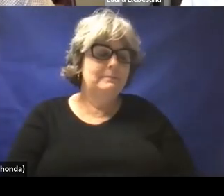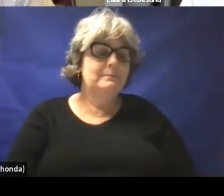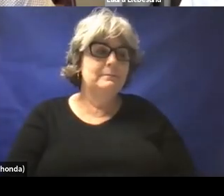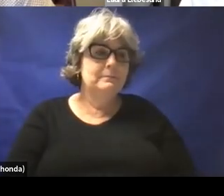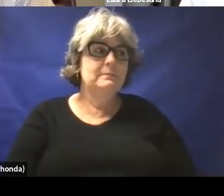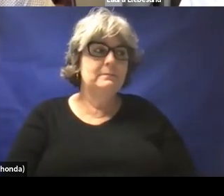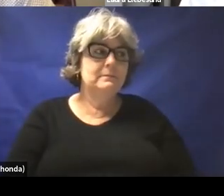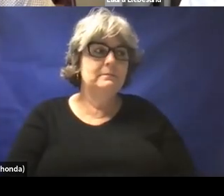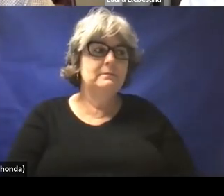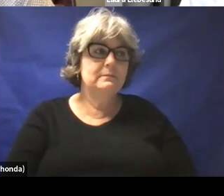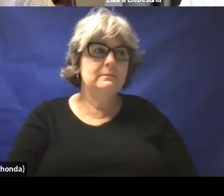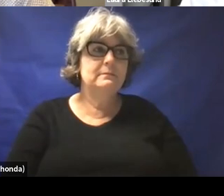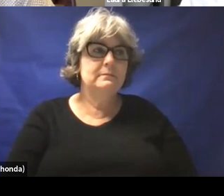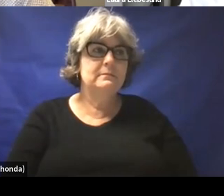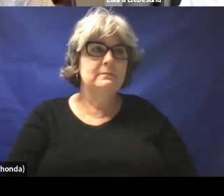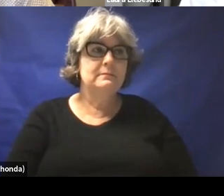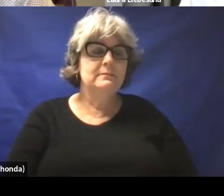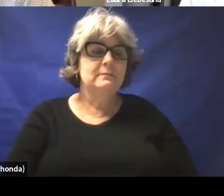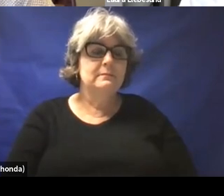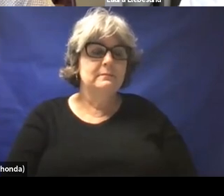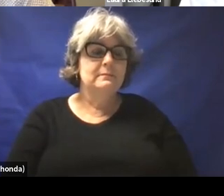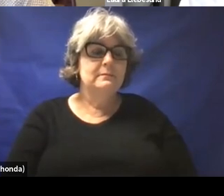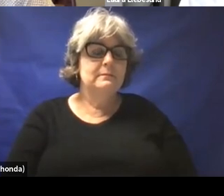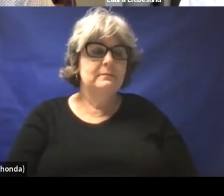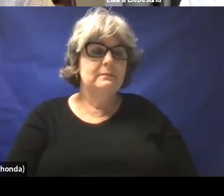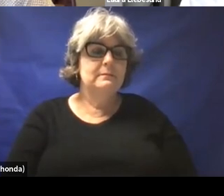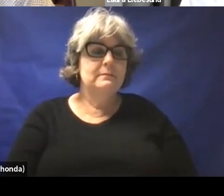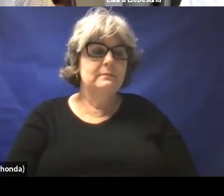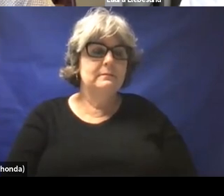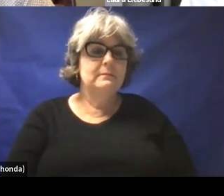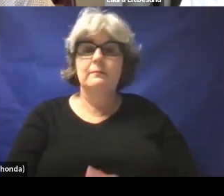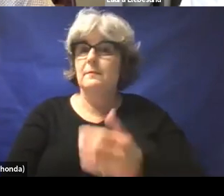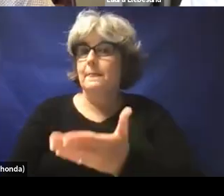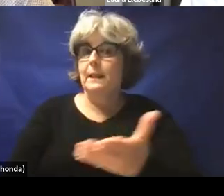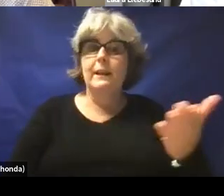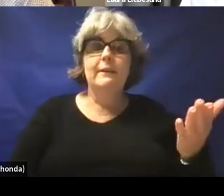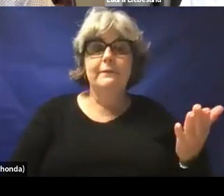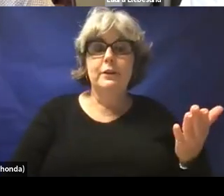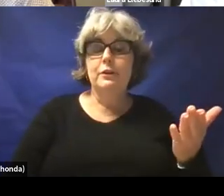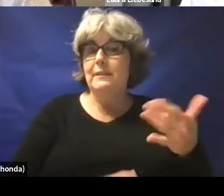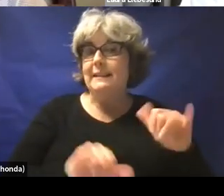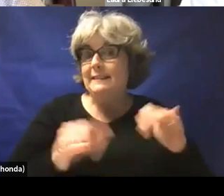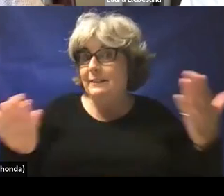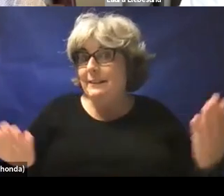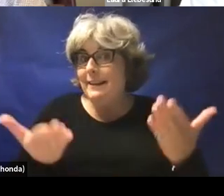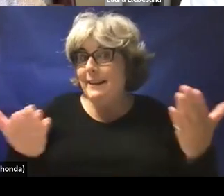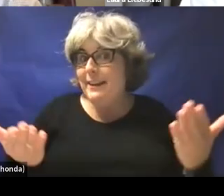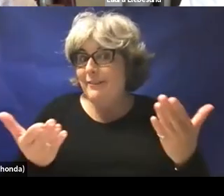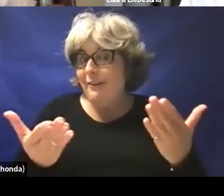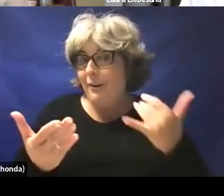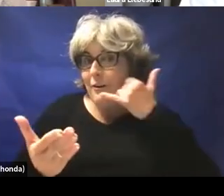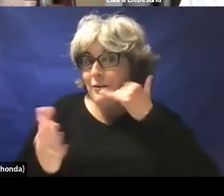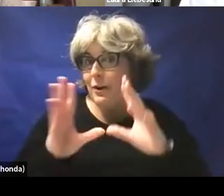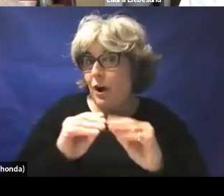want to just kind of, you know, say that, you know, if, you know, anybody who, you know, is remaining with us in the audience, if you have any